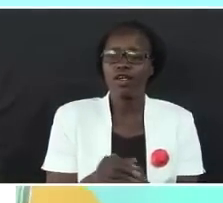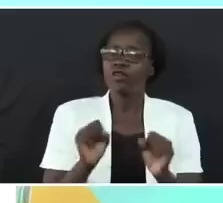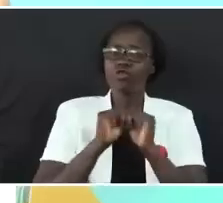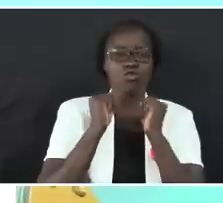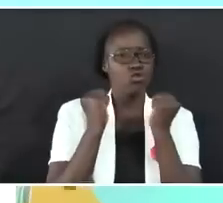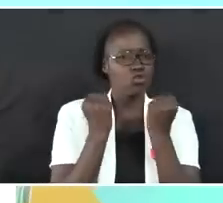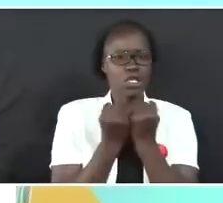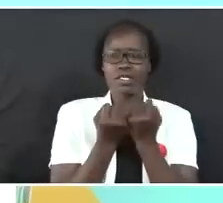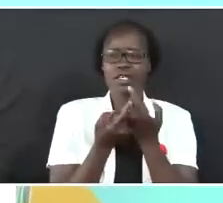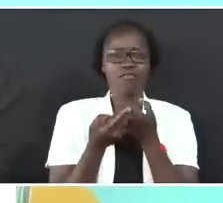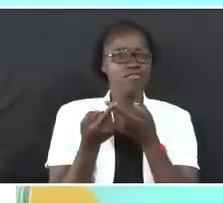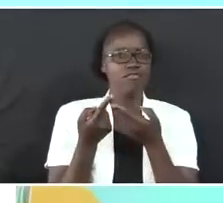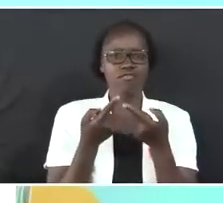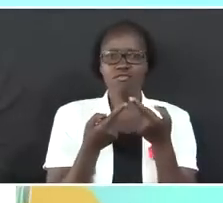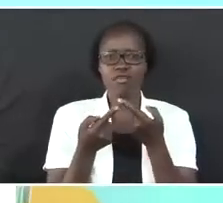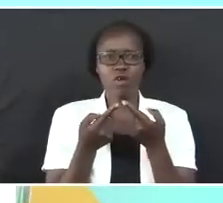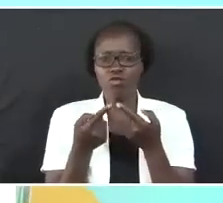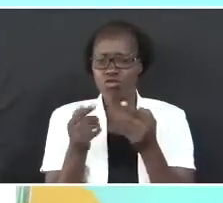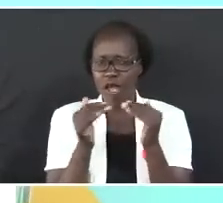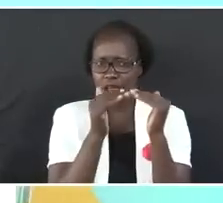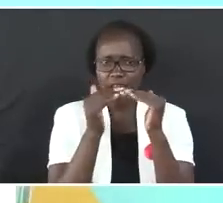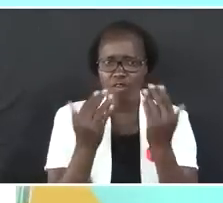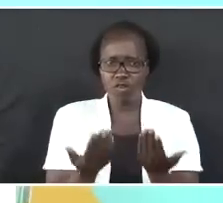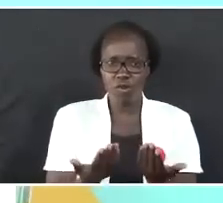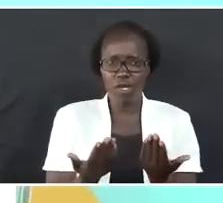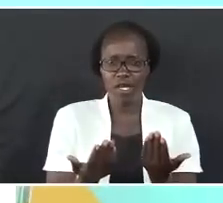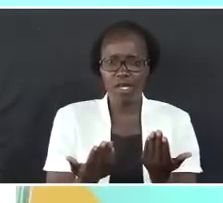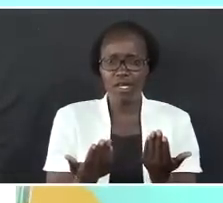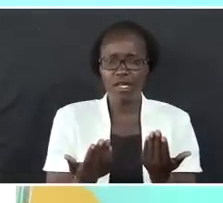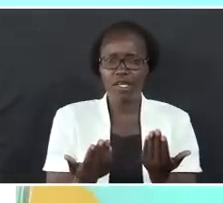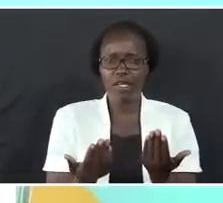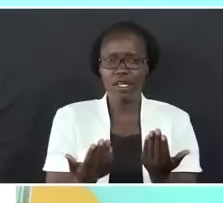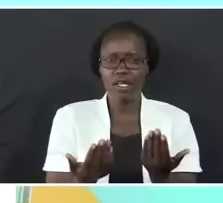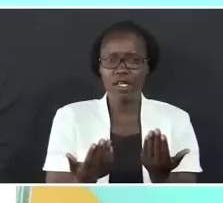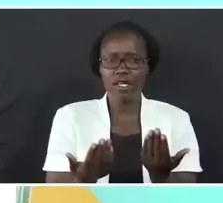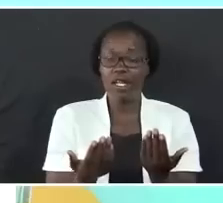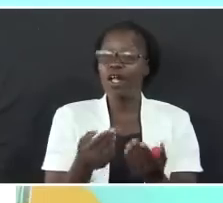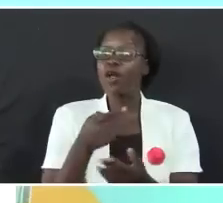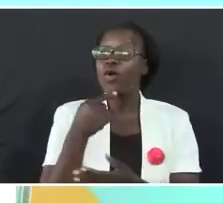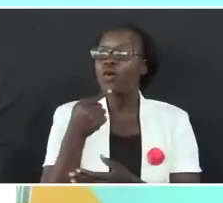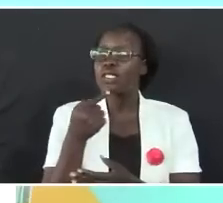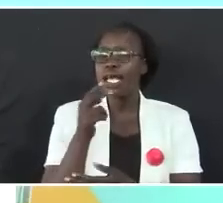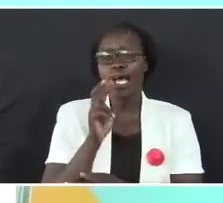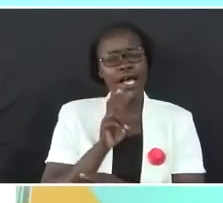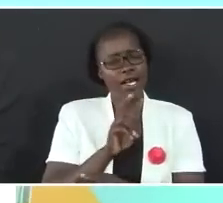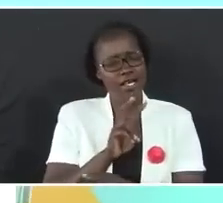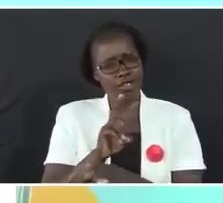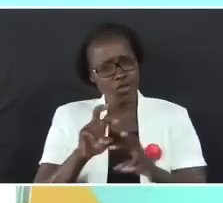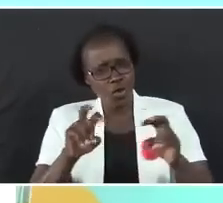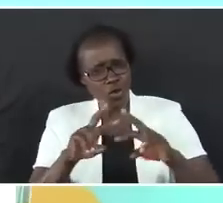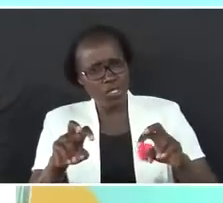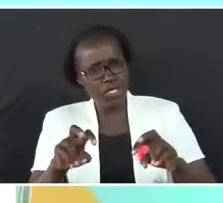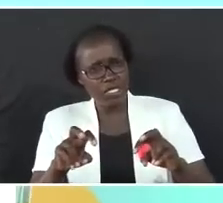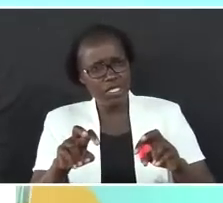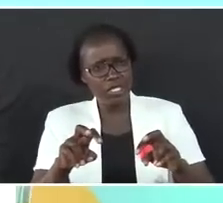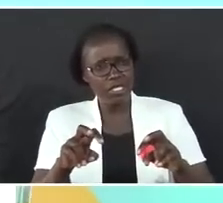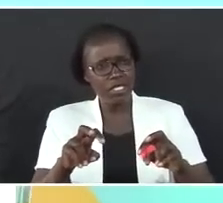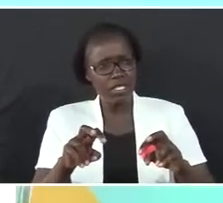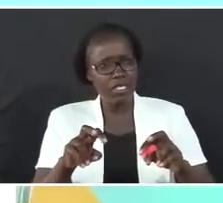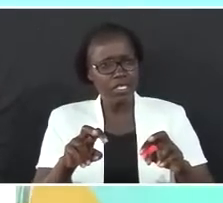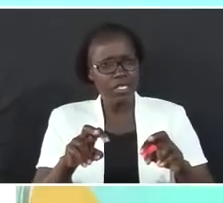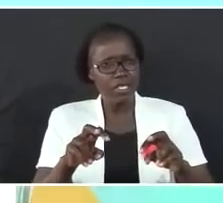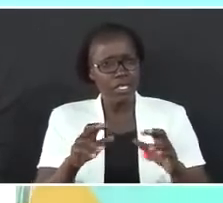Society has come to a point where we say, my salt is your sugar.